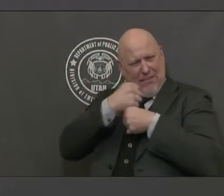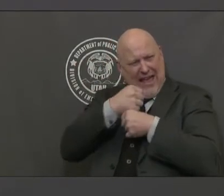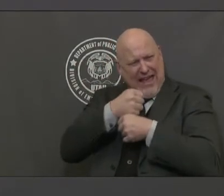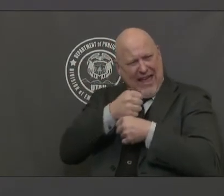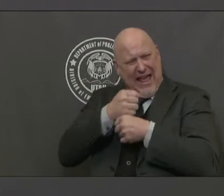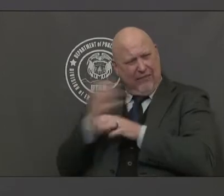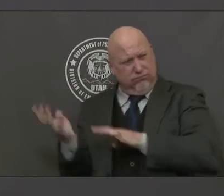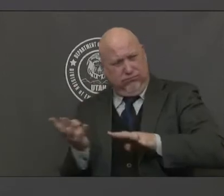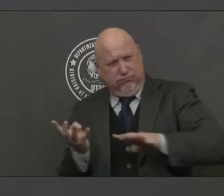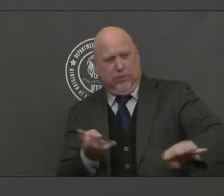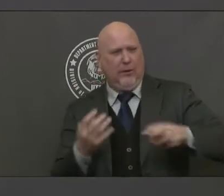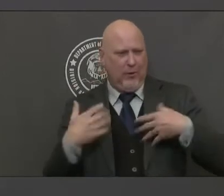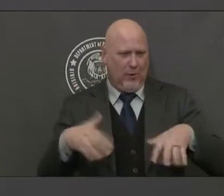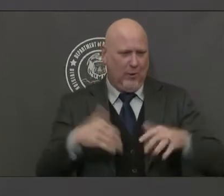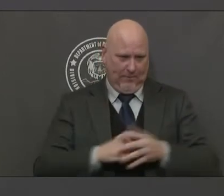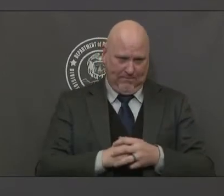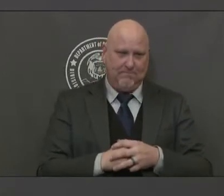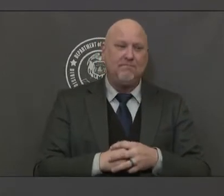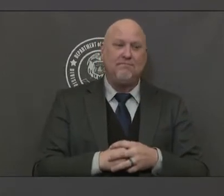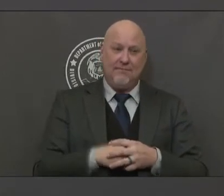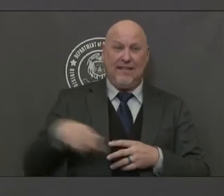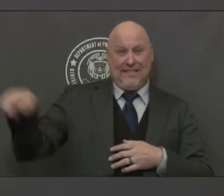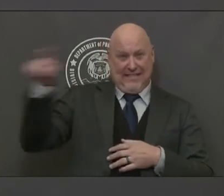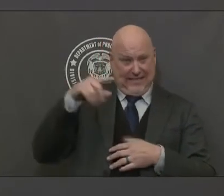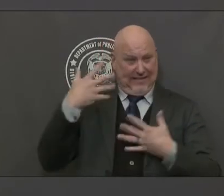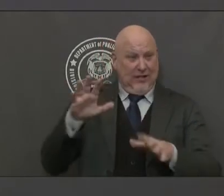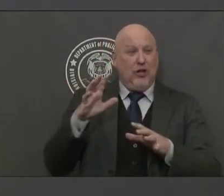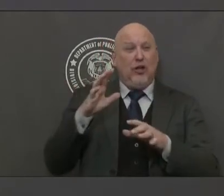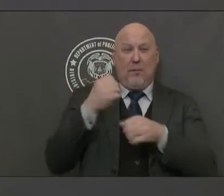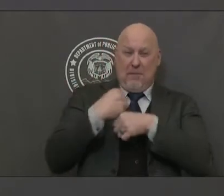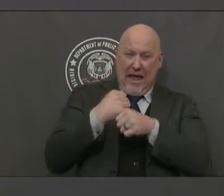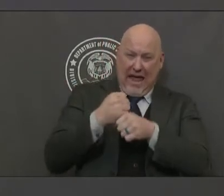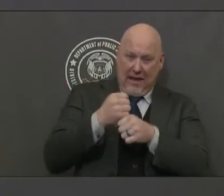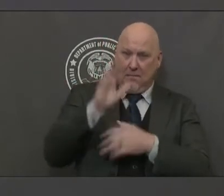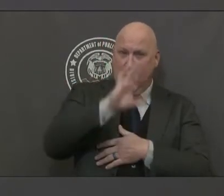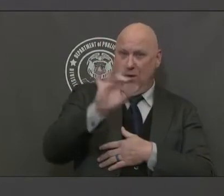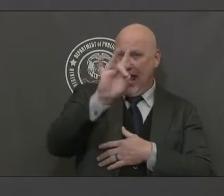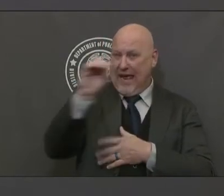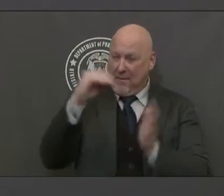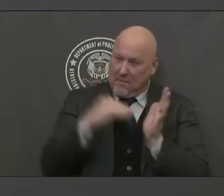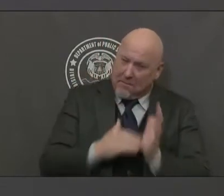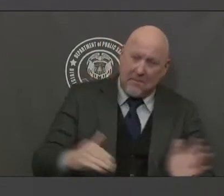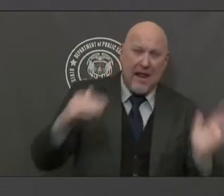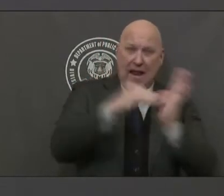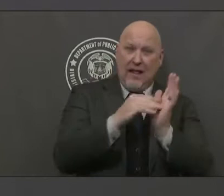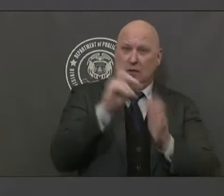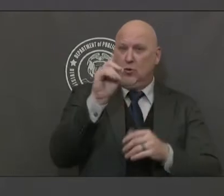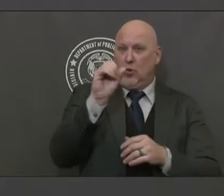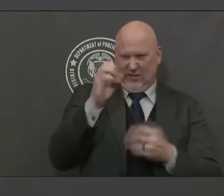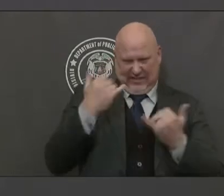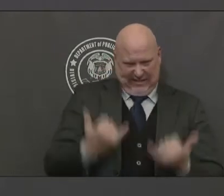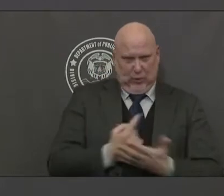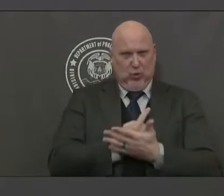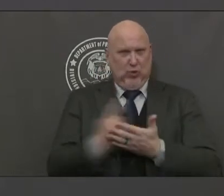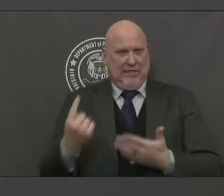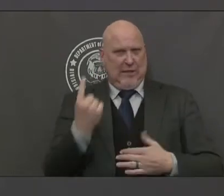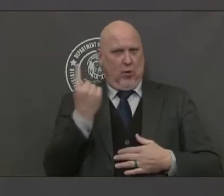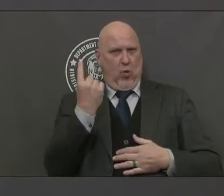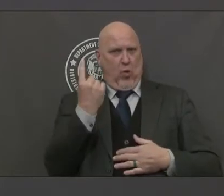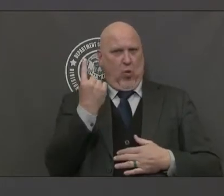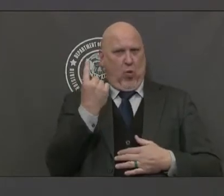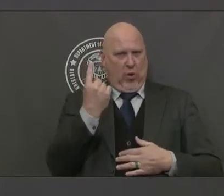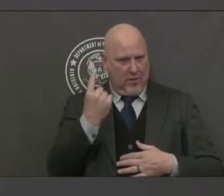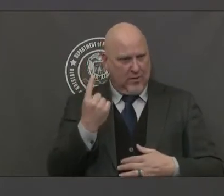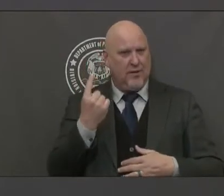total, and that means they've got about 120 million doses to do in the next 5 weeks, which is just incredible. That's going to